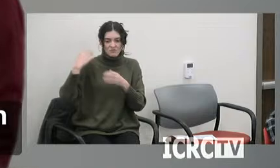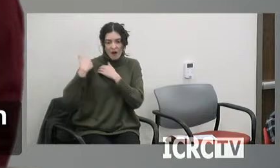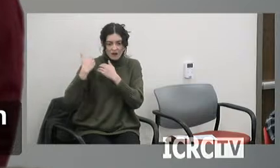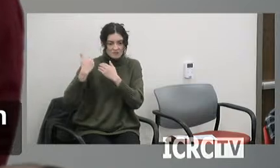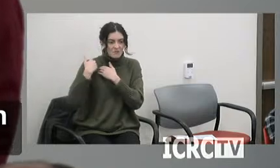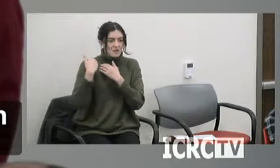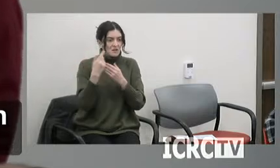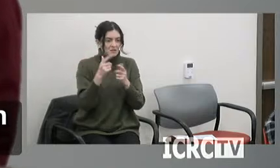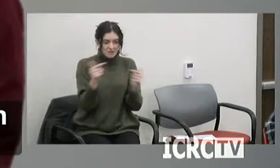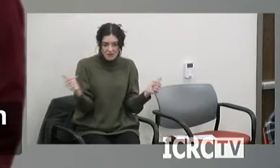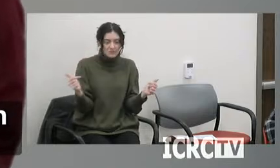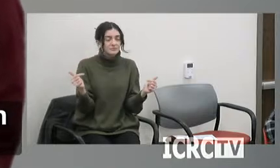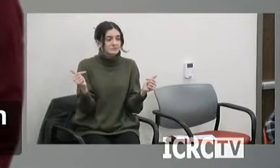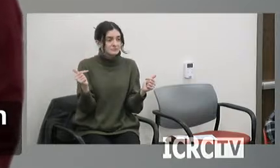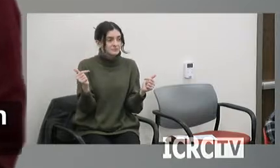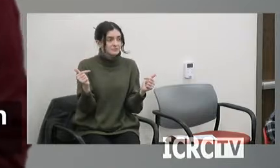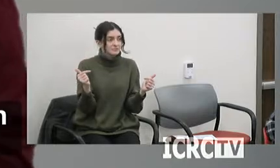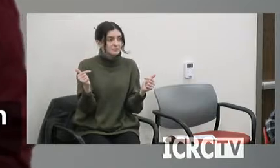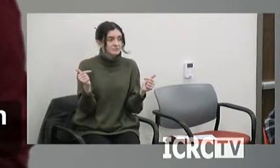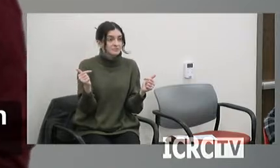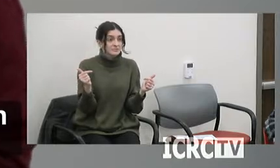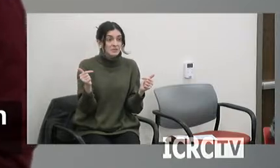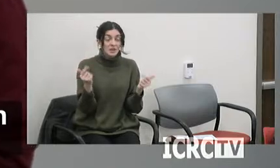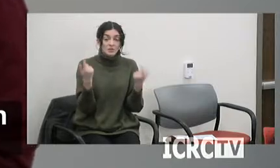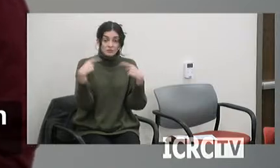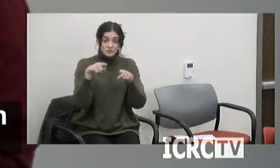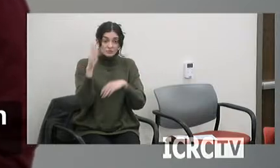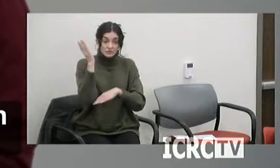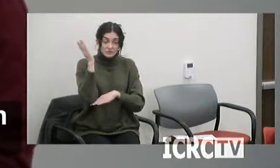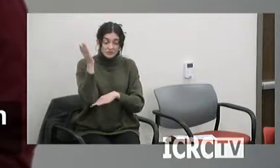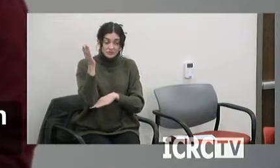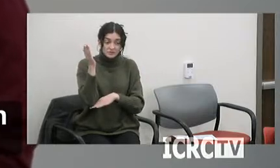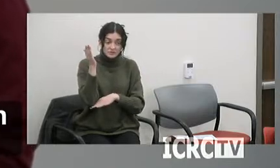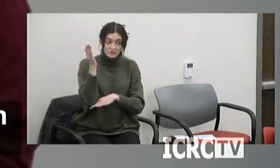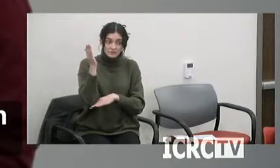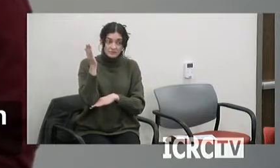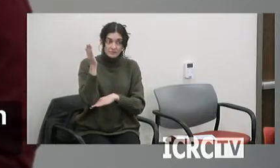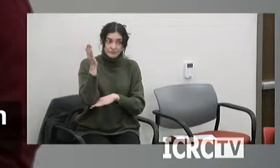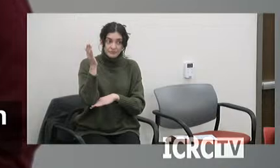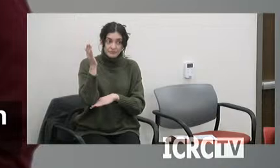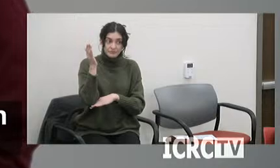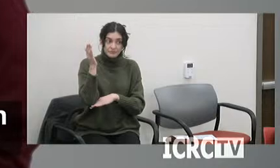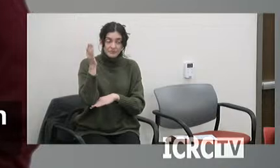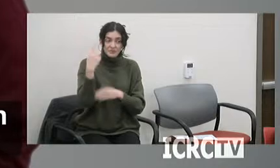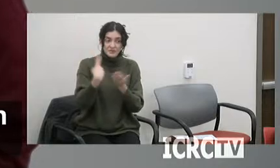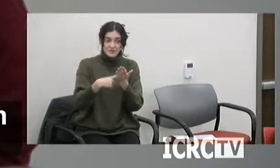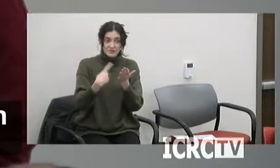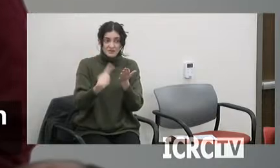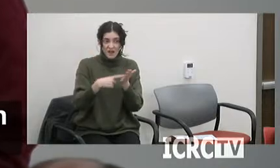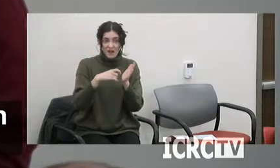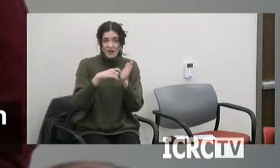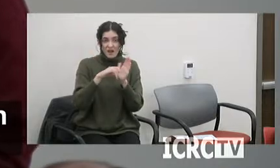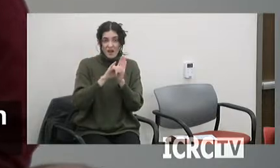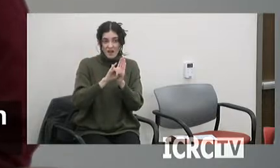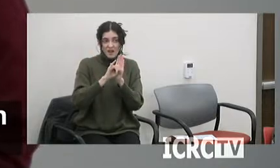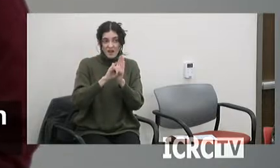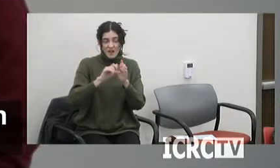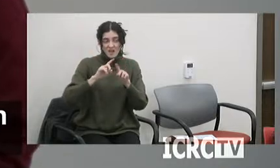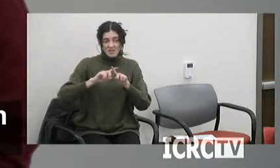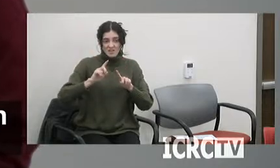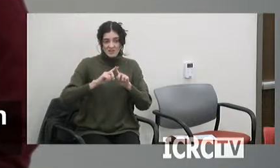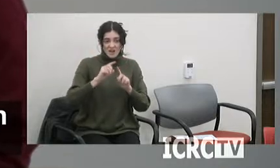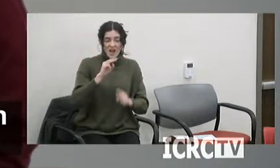were included in this presentation was an identification of what groups were also in the MEA and